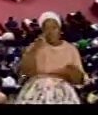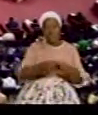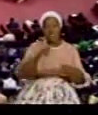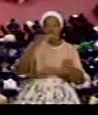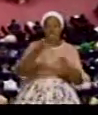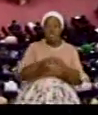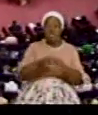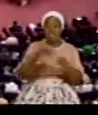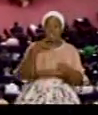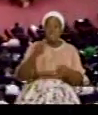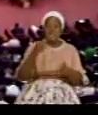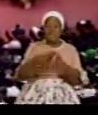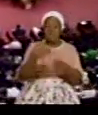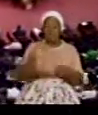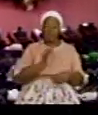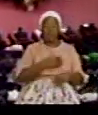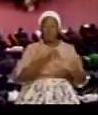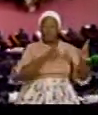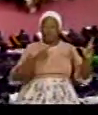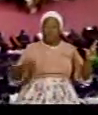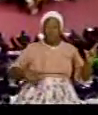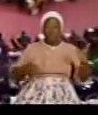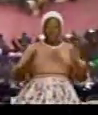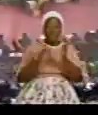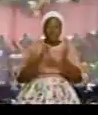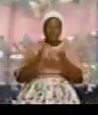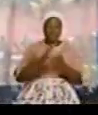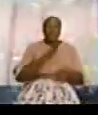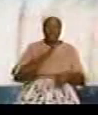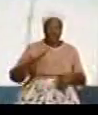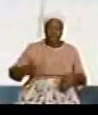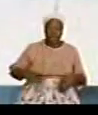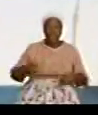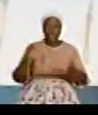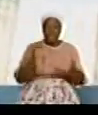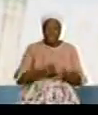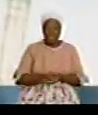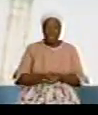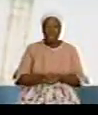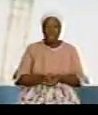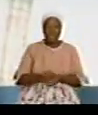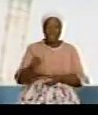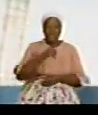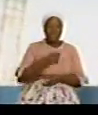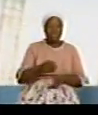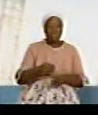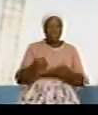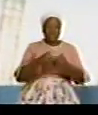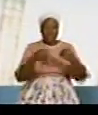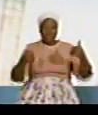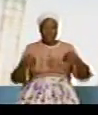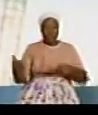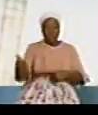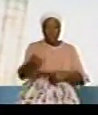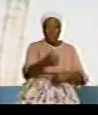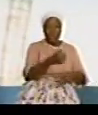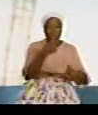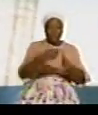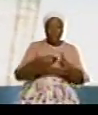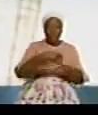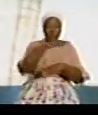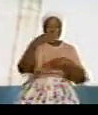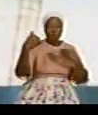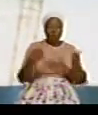of our Lord Jesus Christ, that you withdraw yourselves from every